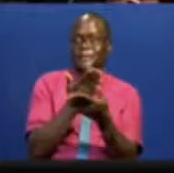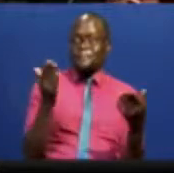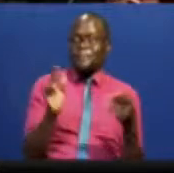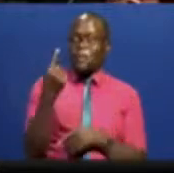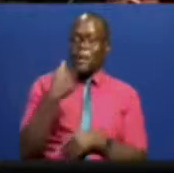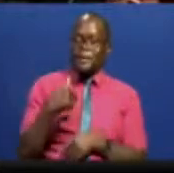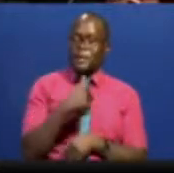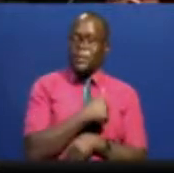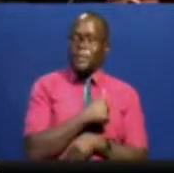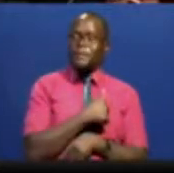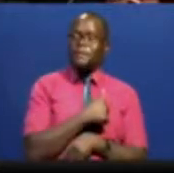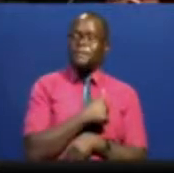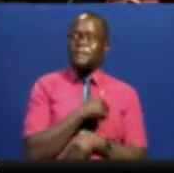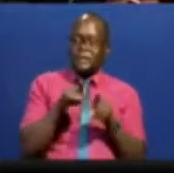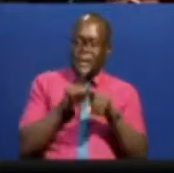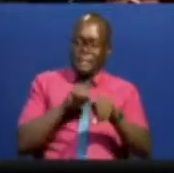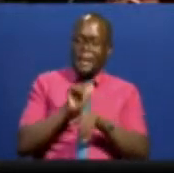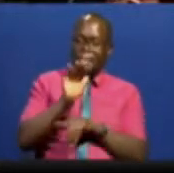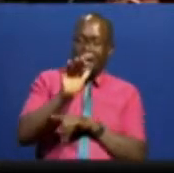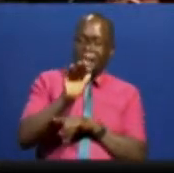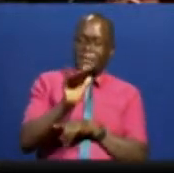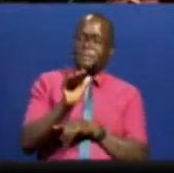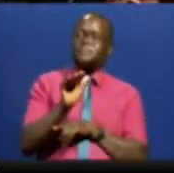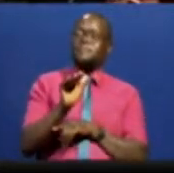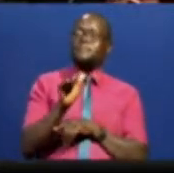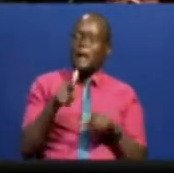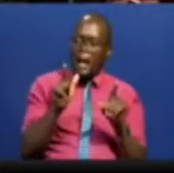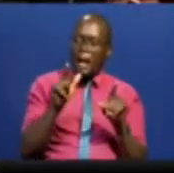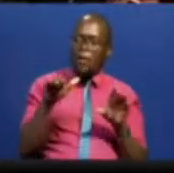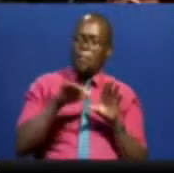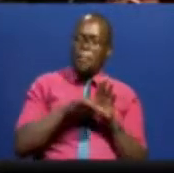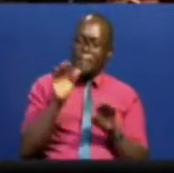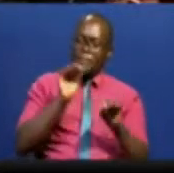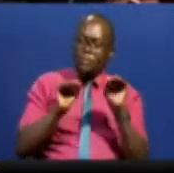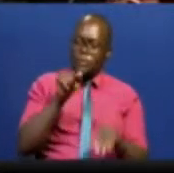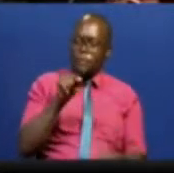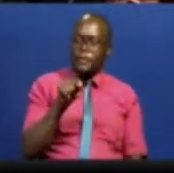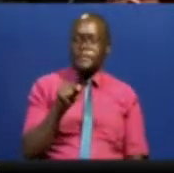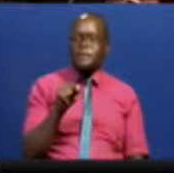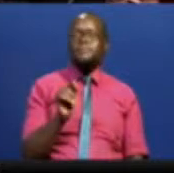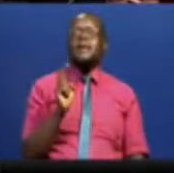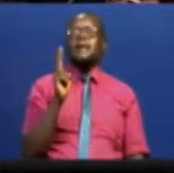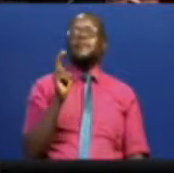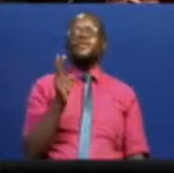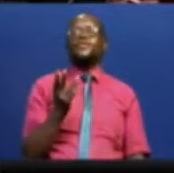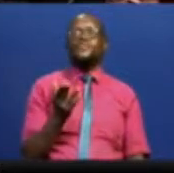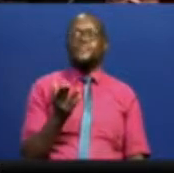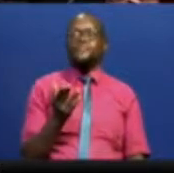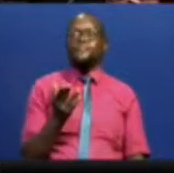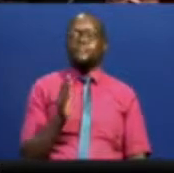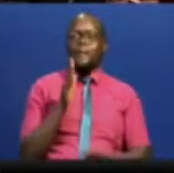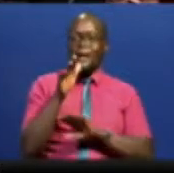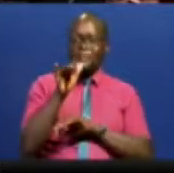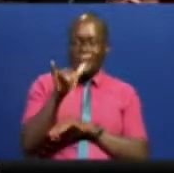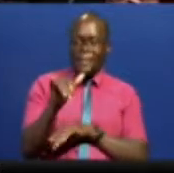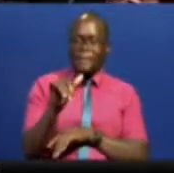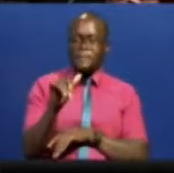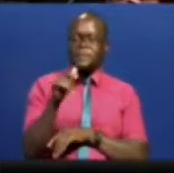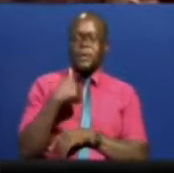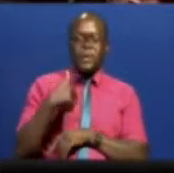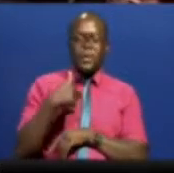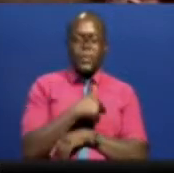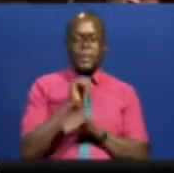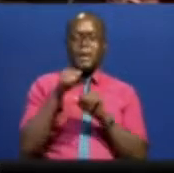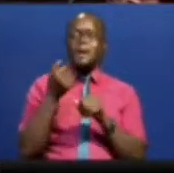have, and I want to also ask you to allow our 100 members to contribute to this issue. And after which then we can